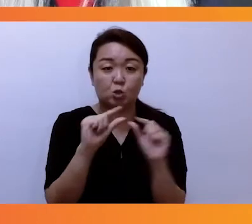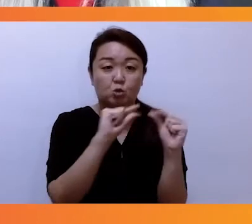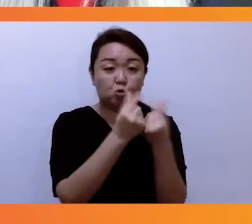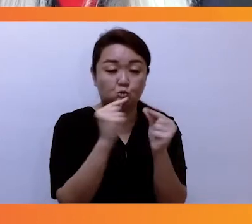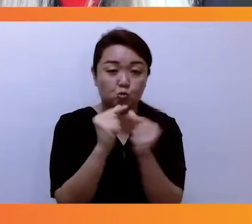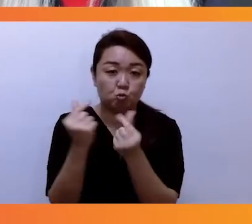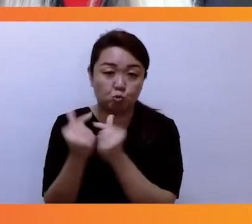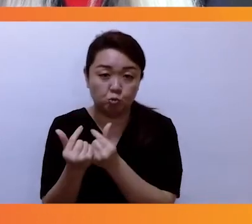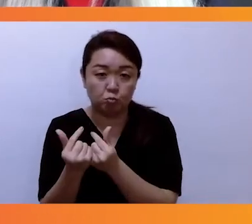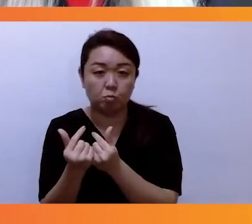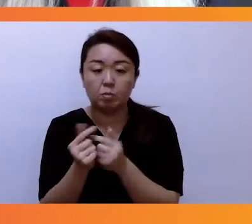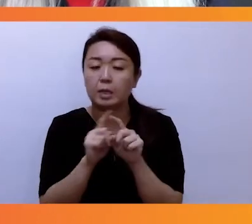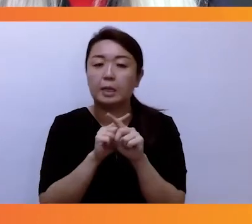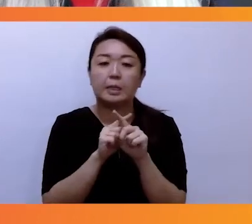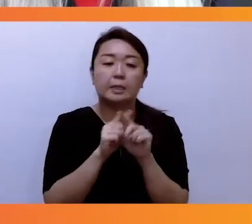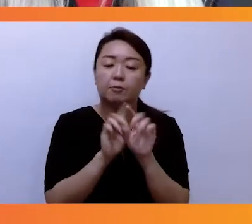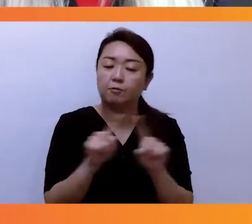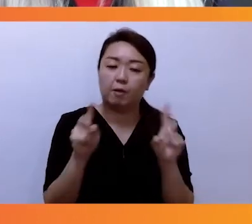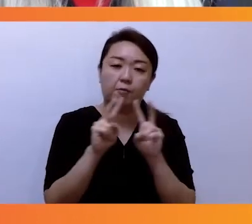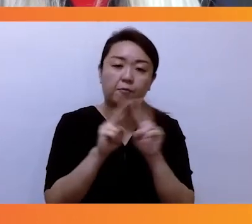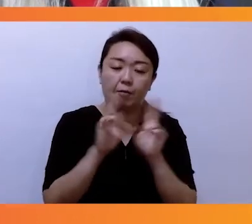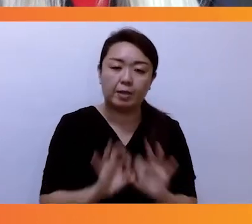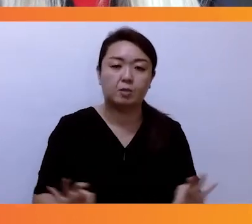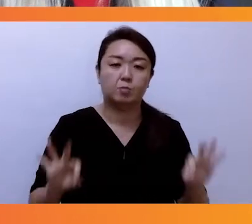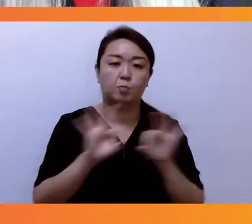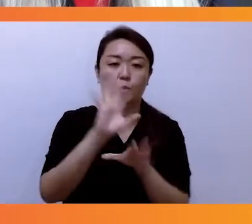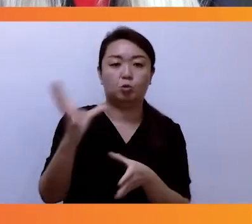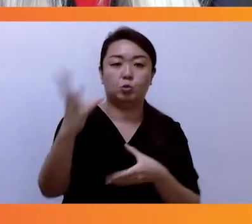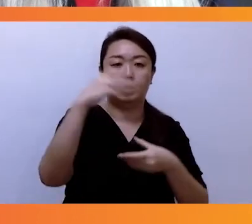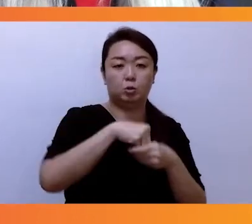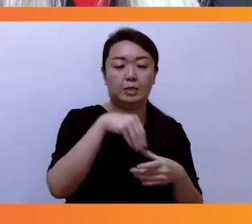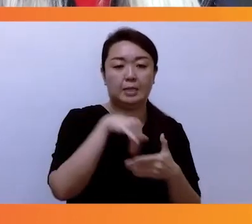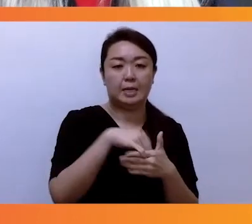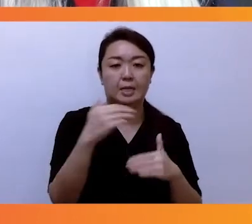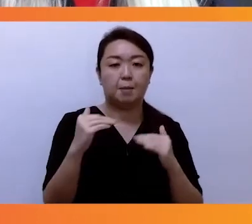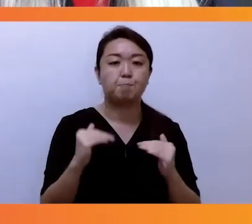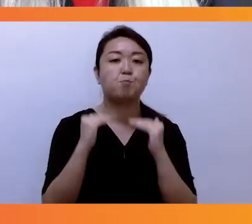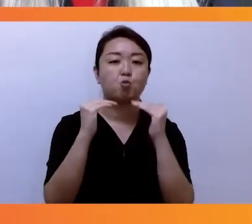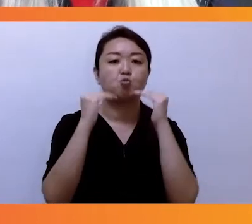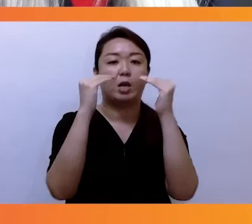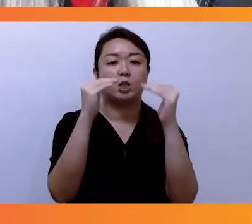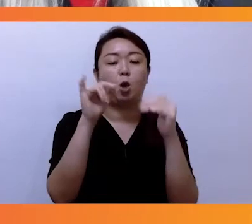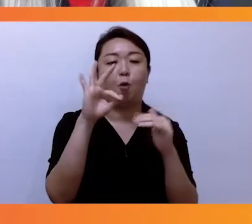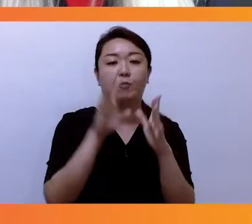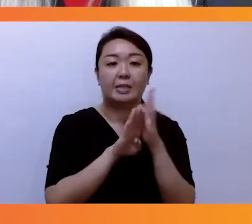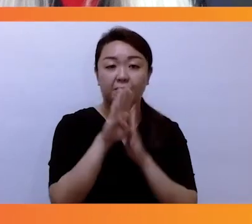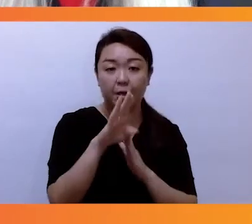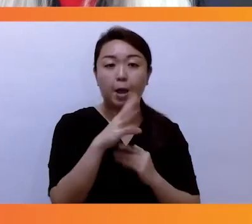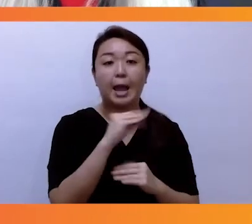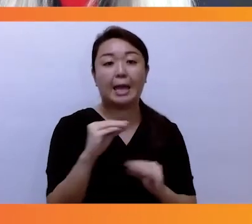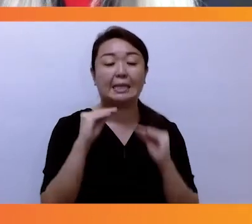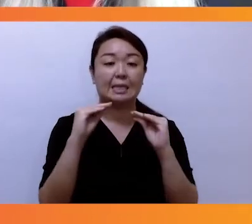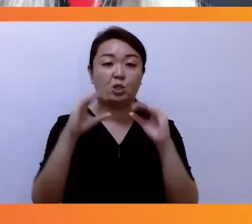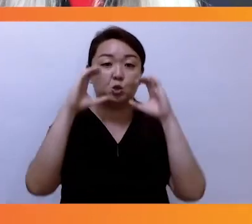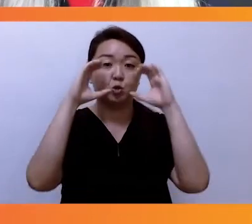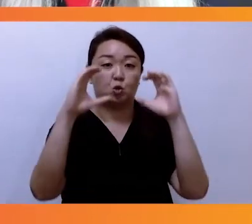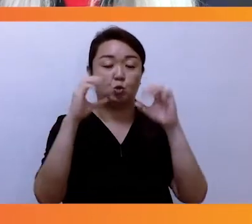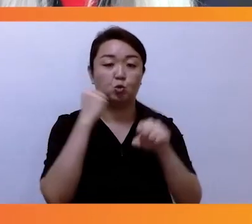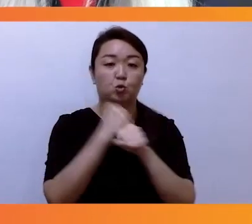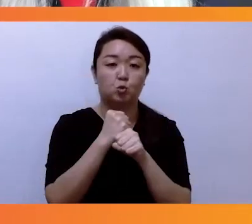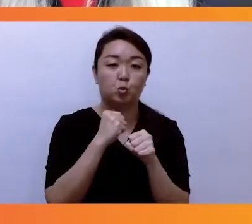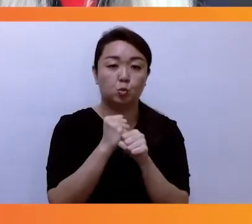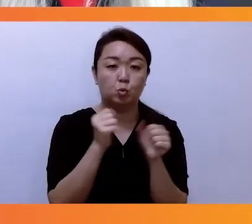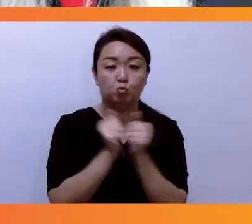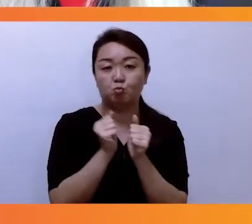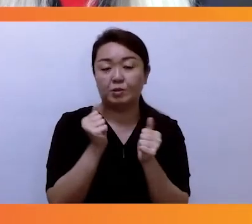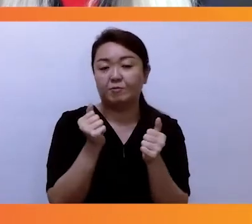these particular groups is very important to incorporate into your progressions of development and teaching your coaches to